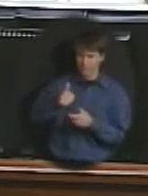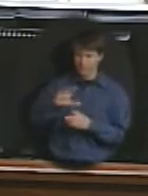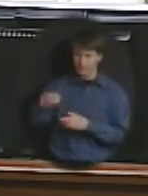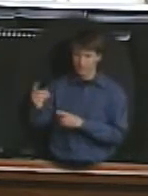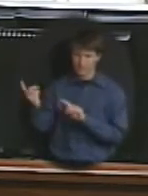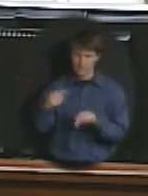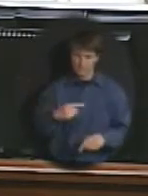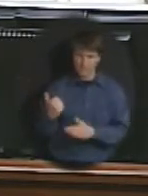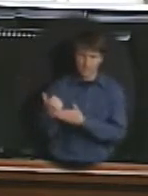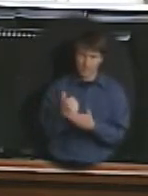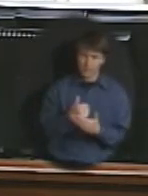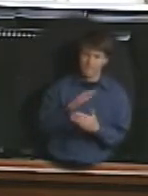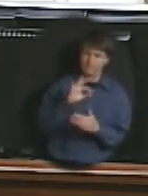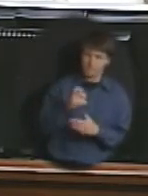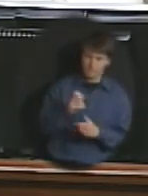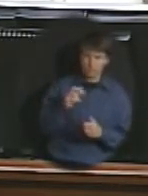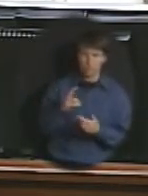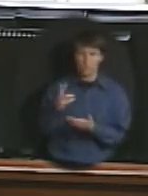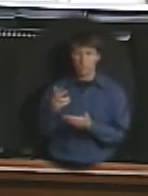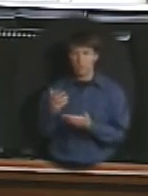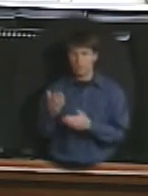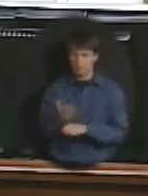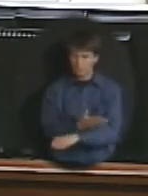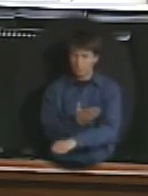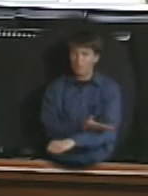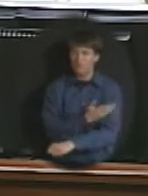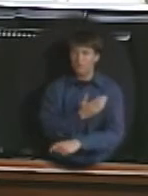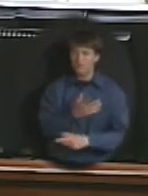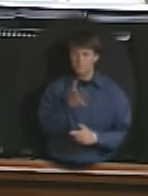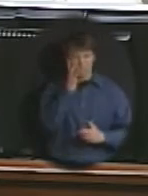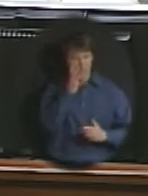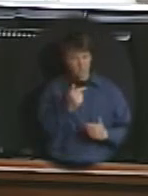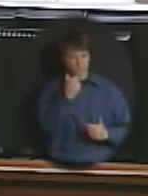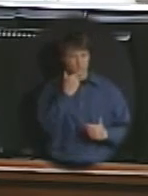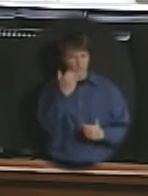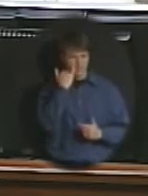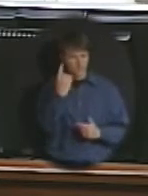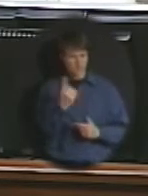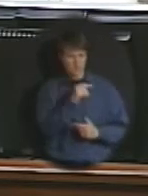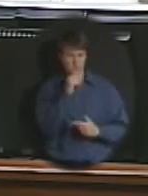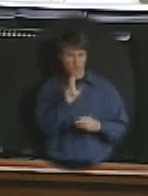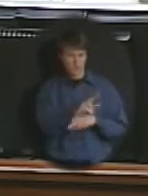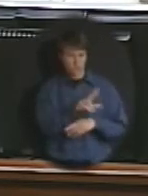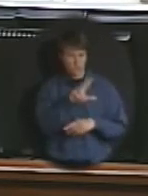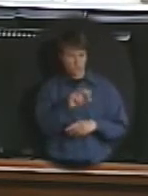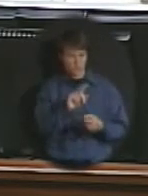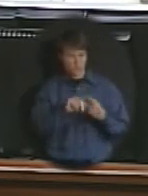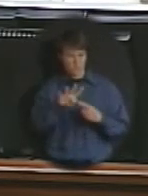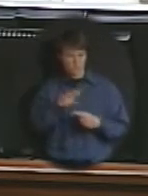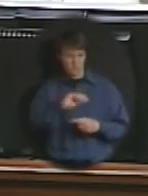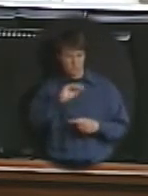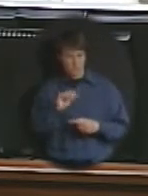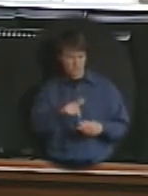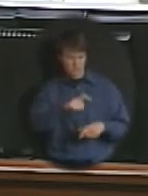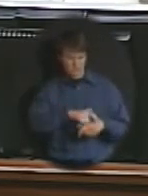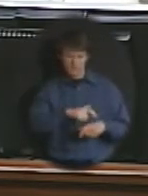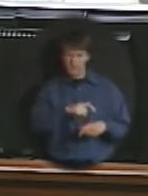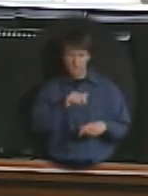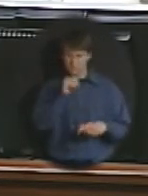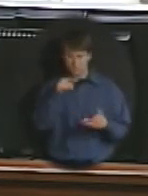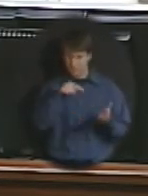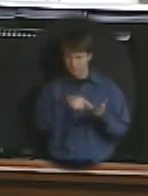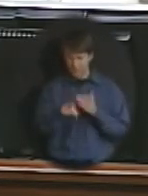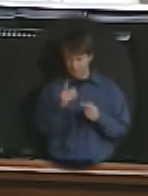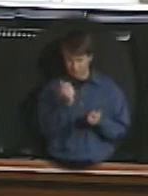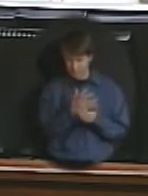that. So, I would say if something isn't used at least 30 to 40% of the time, we're not paying a maintenance agreement on it. Or